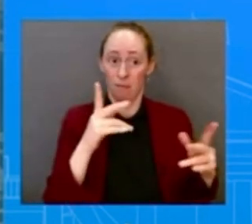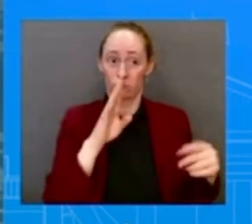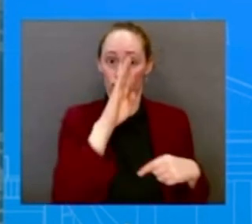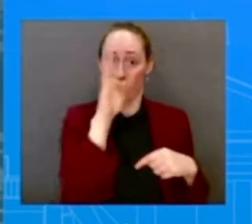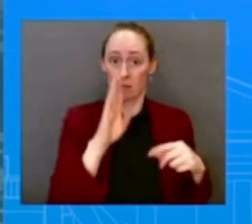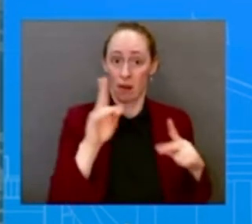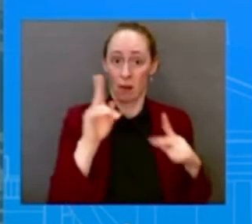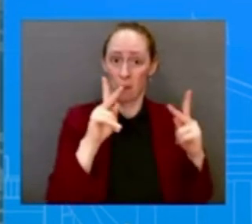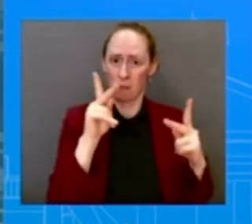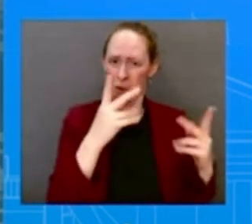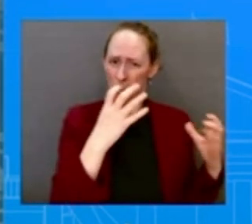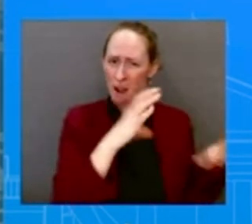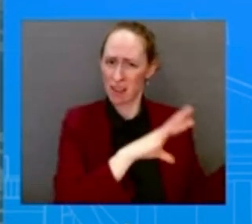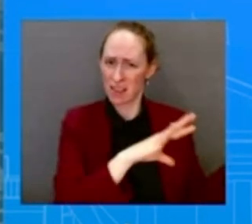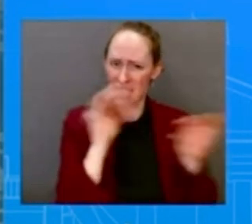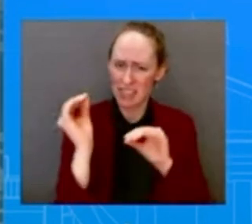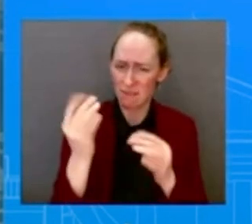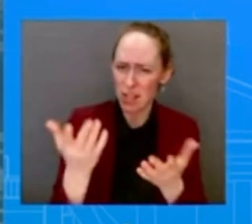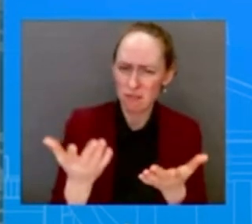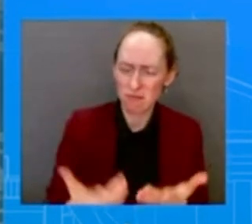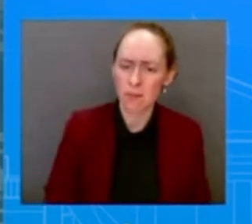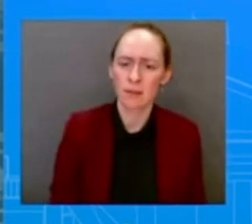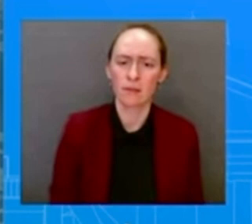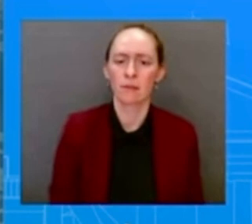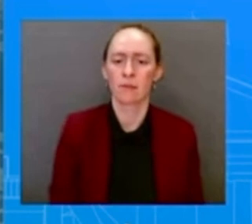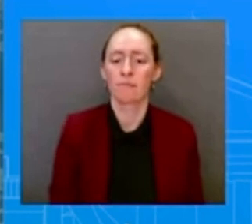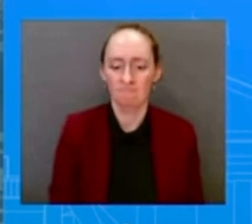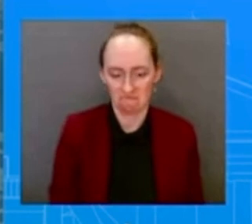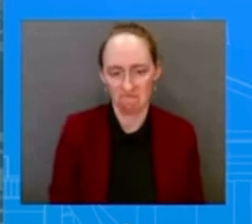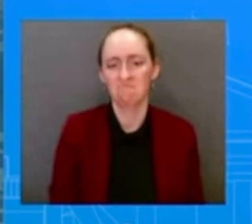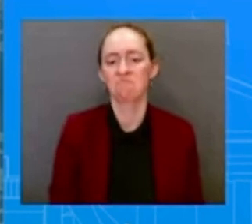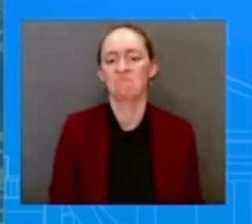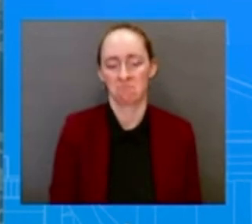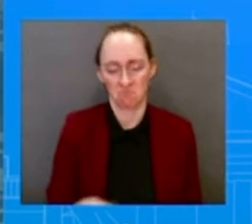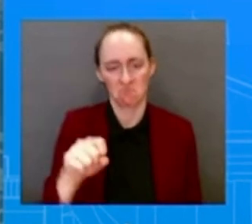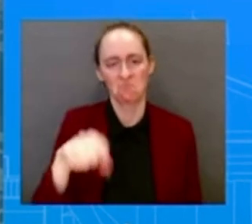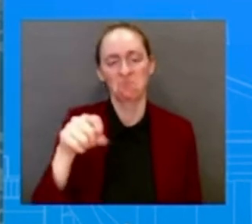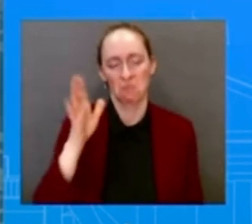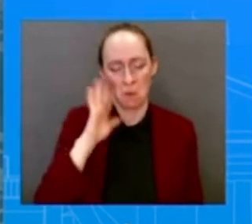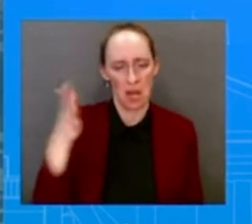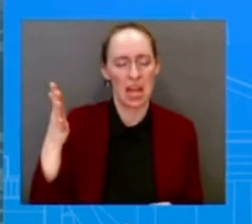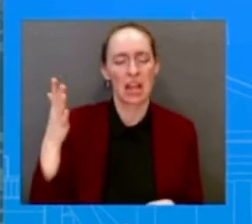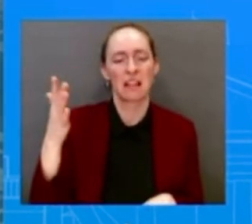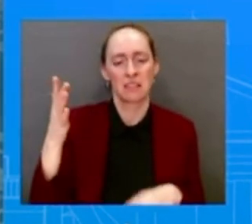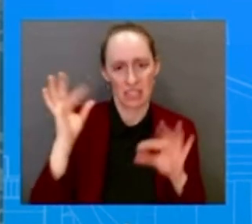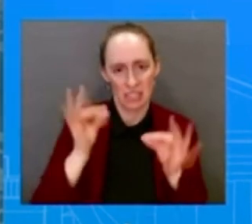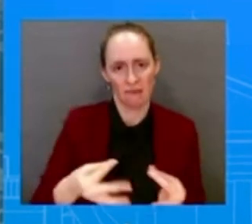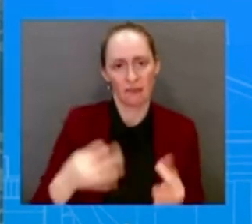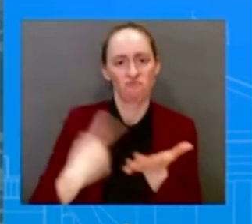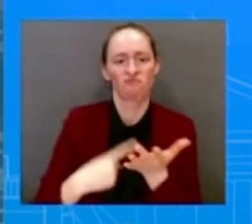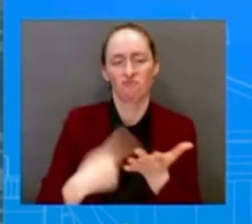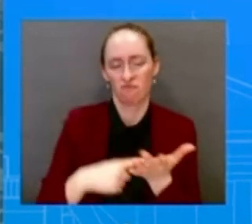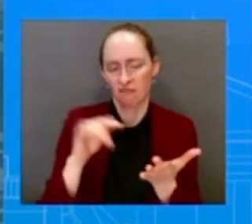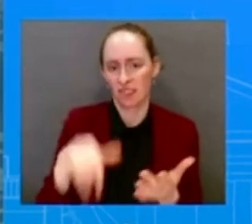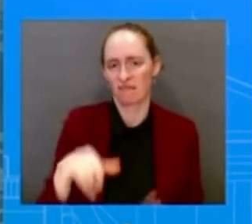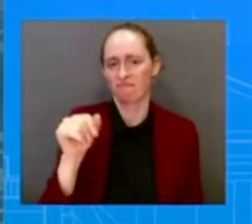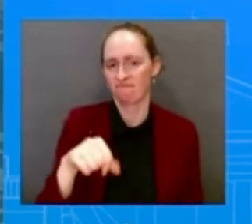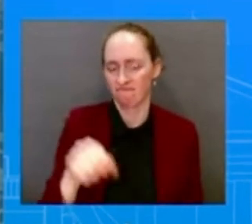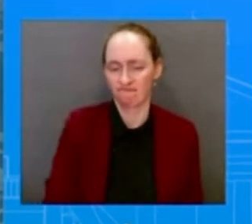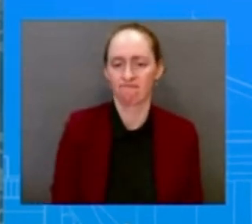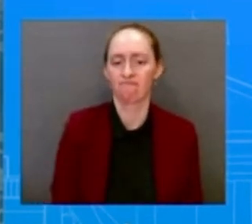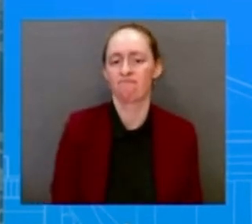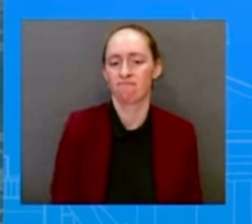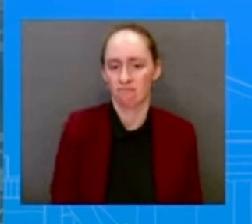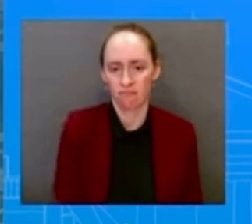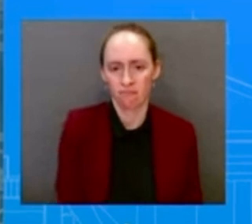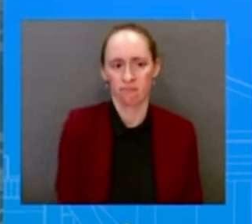the challenges of irregular migration. You saw the vice president just this week holding a conference